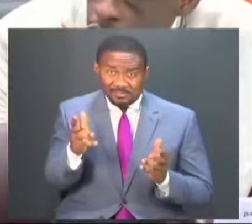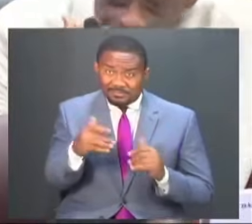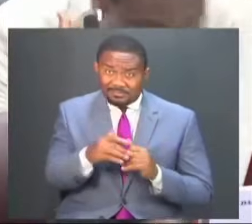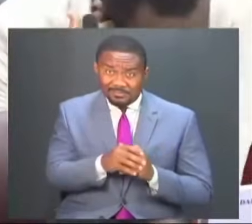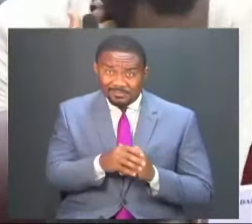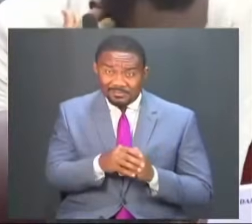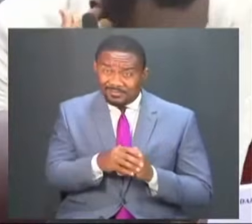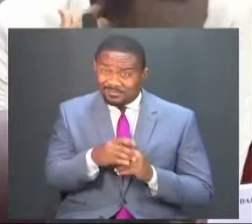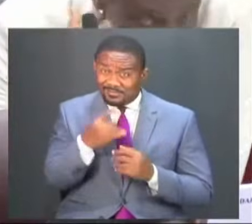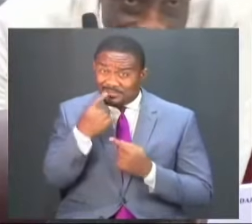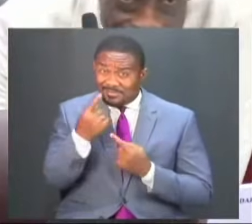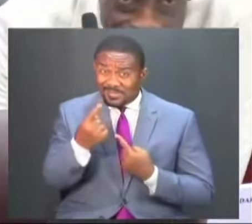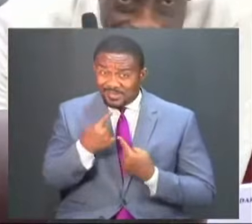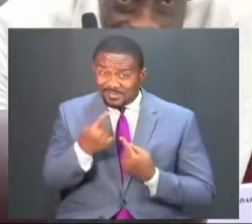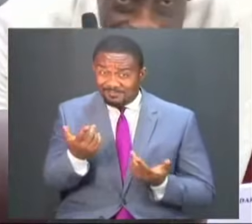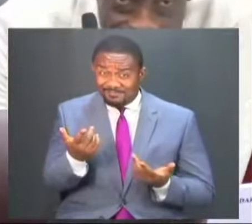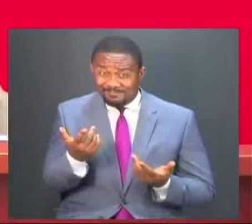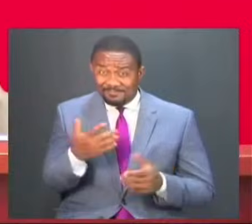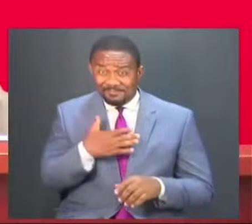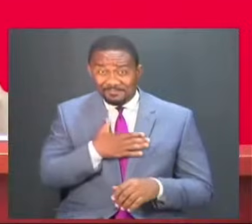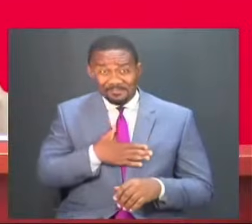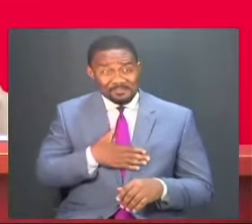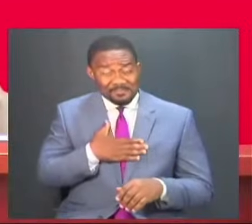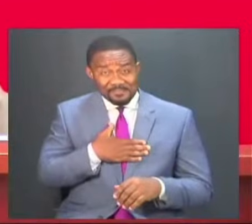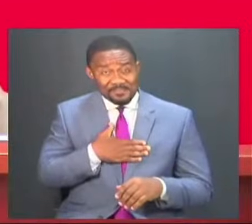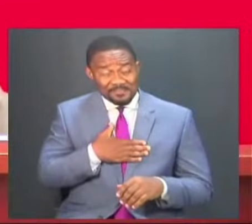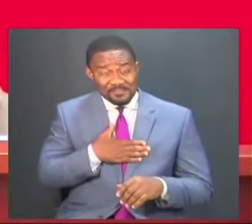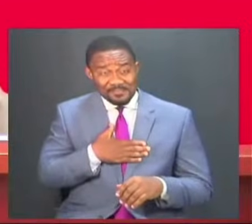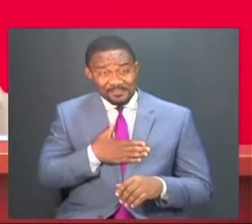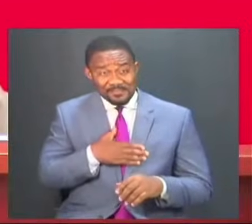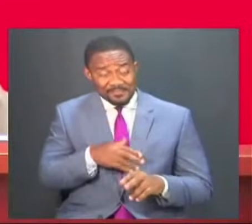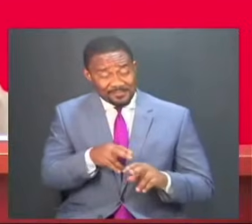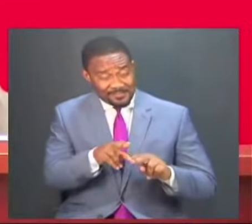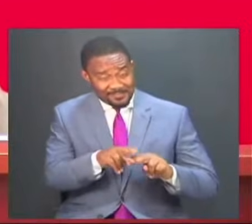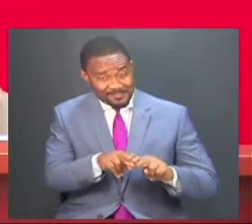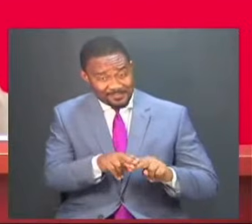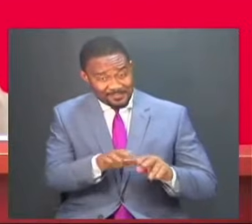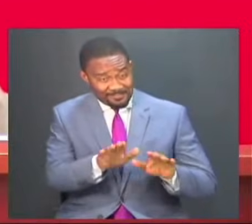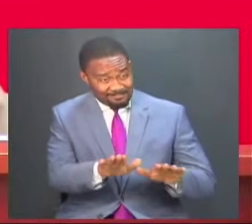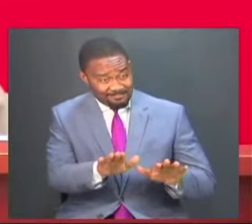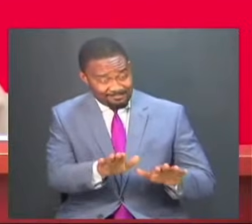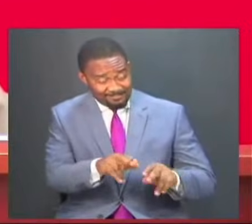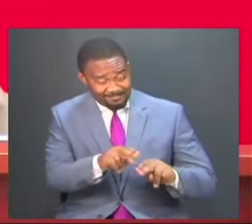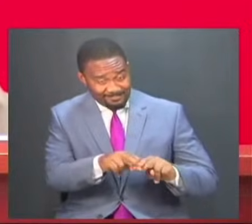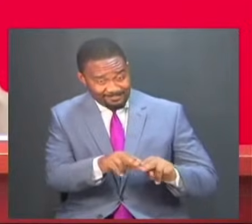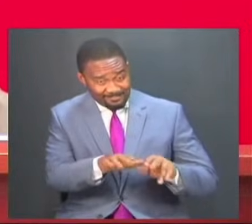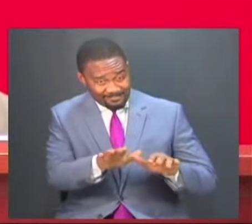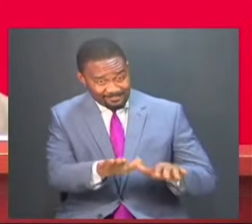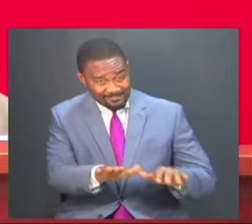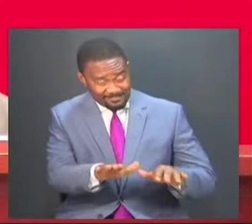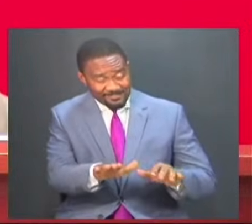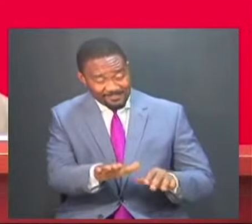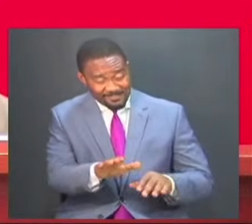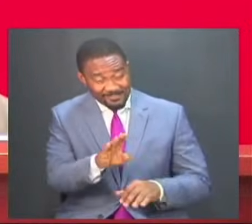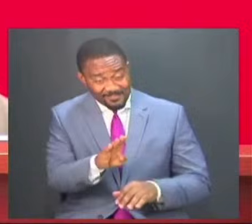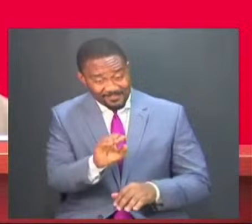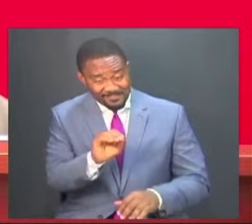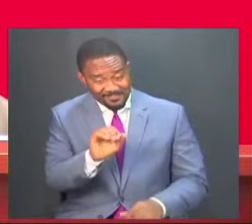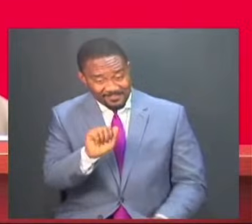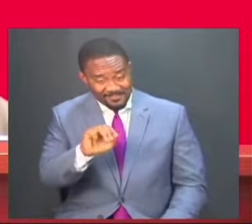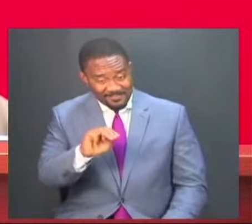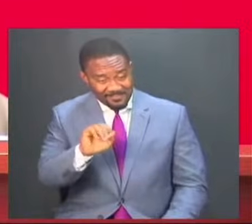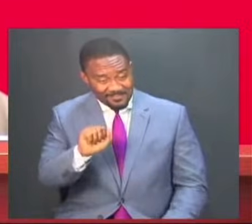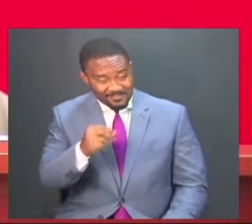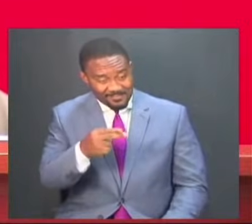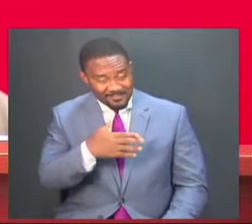so areas please, of kindly resume your seat. regulatory Honorable Patrick expropriation. Yaboma, with all due respect, please resume